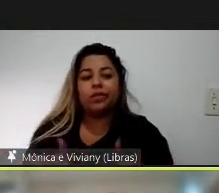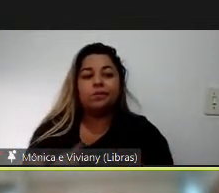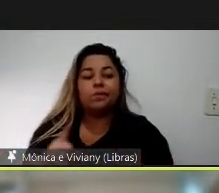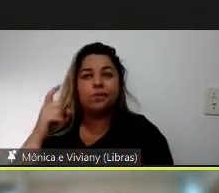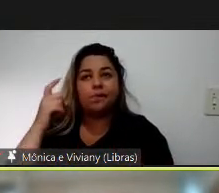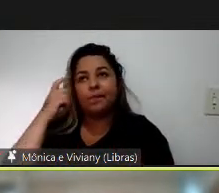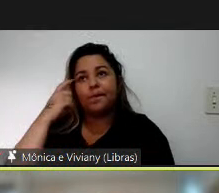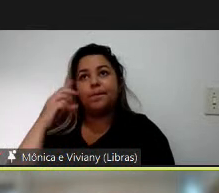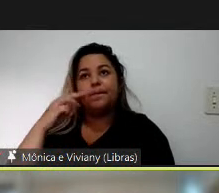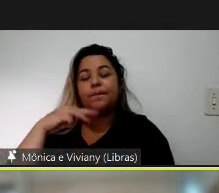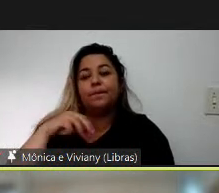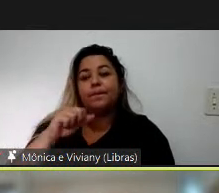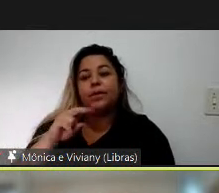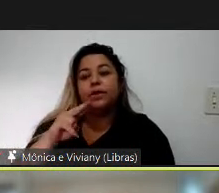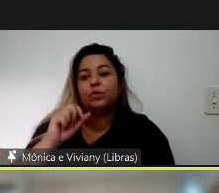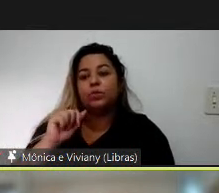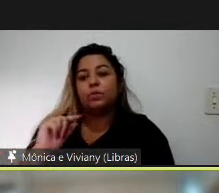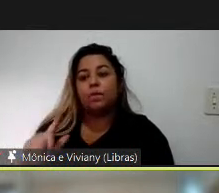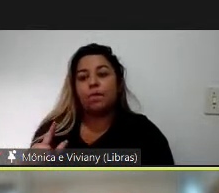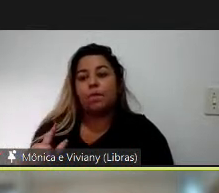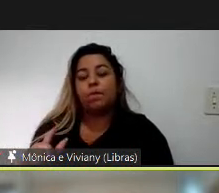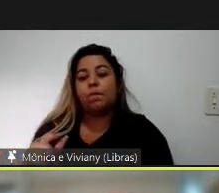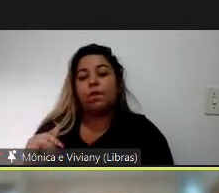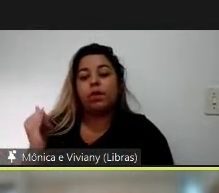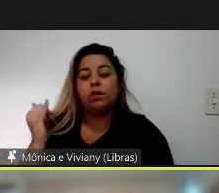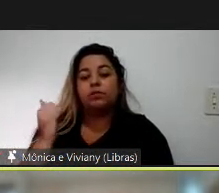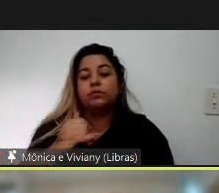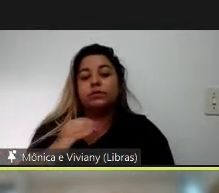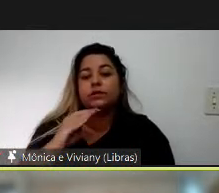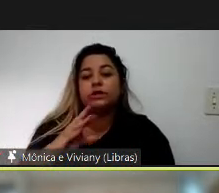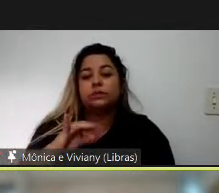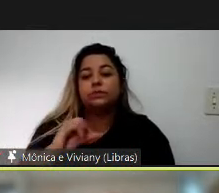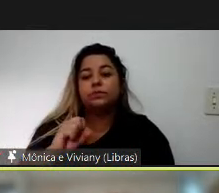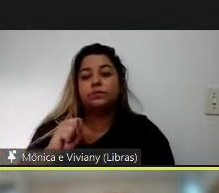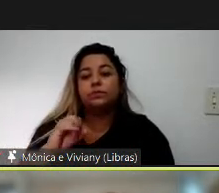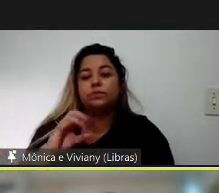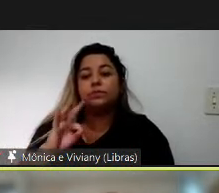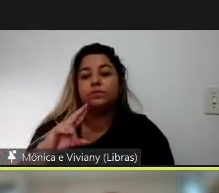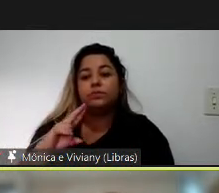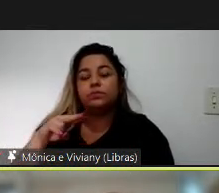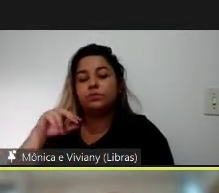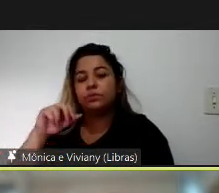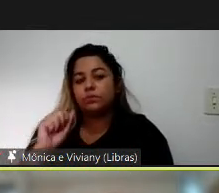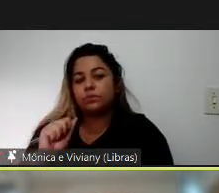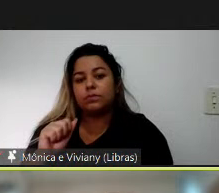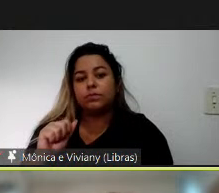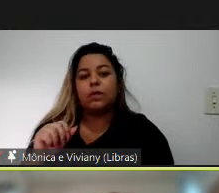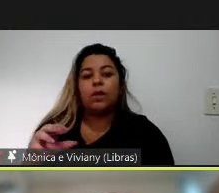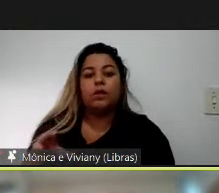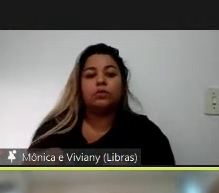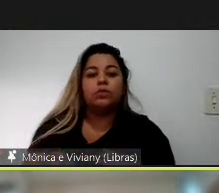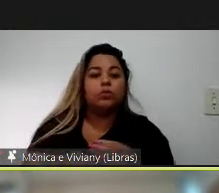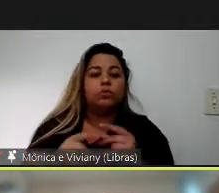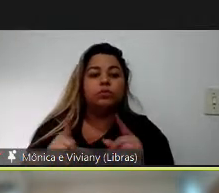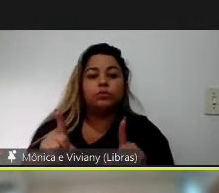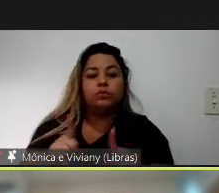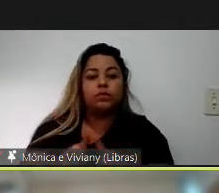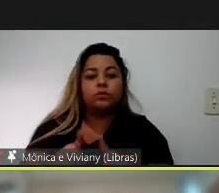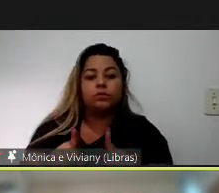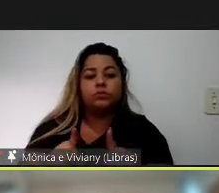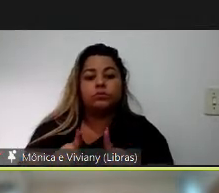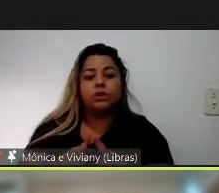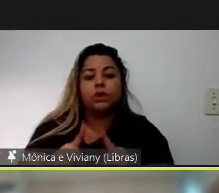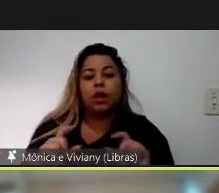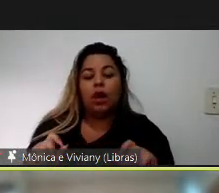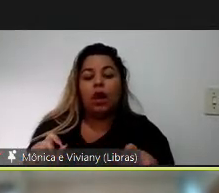cycle. So the idea is that this is not a manual, remembering about Chris's speech from Conasams, and it's not a manual to